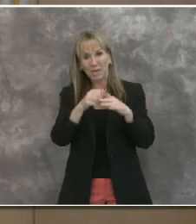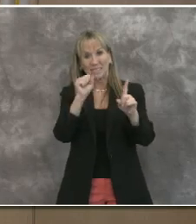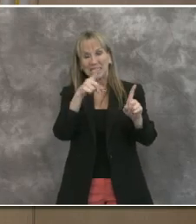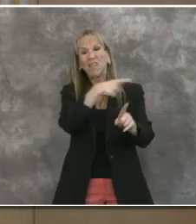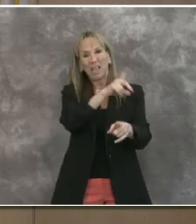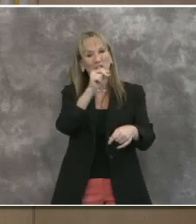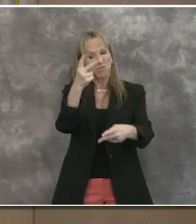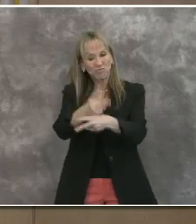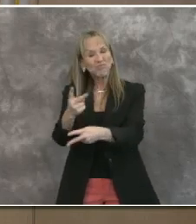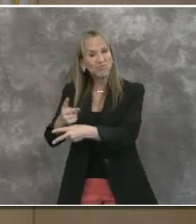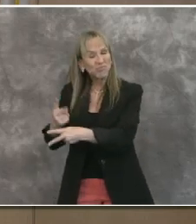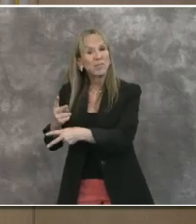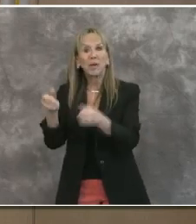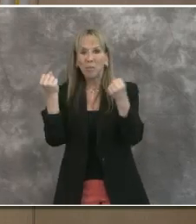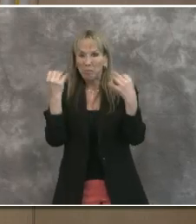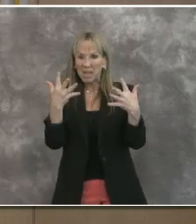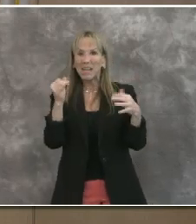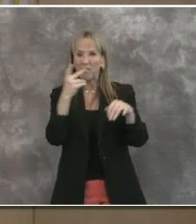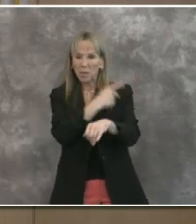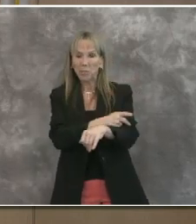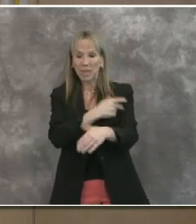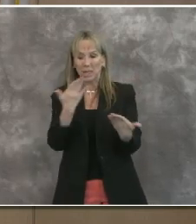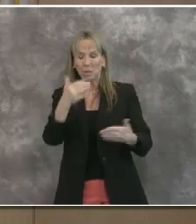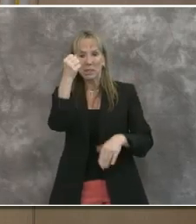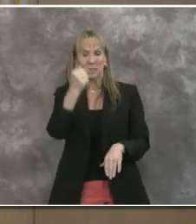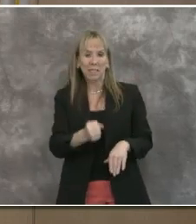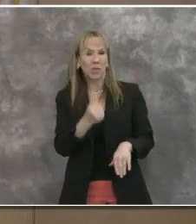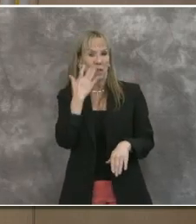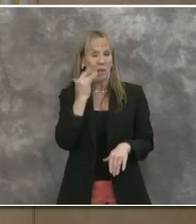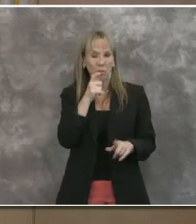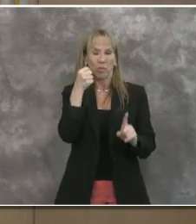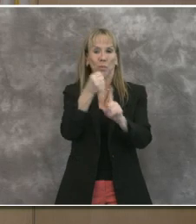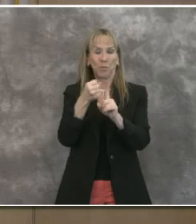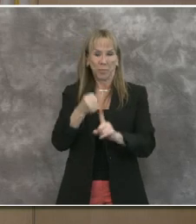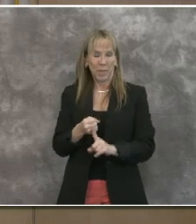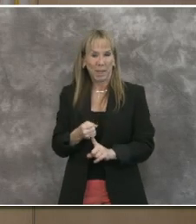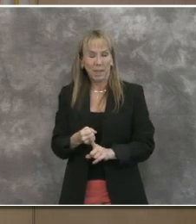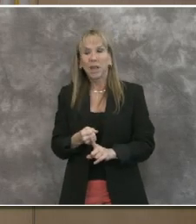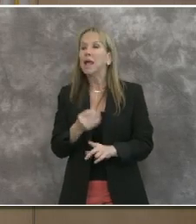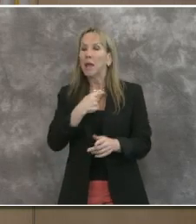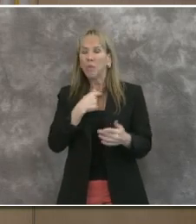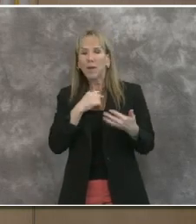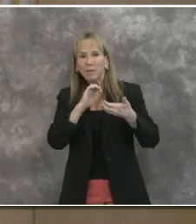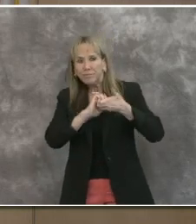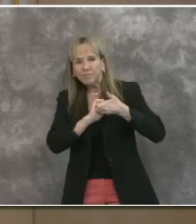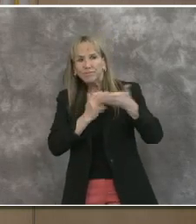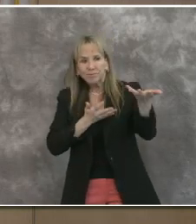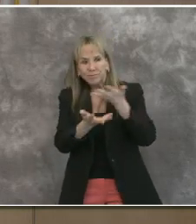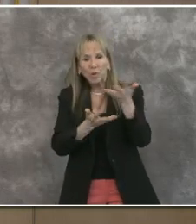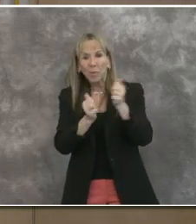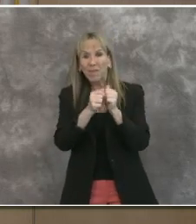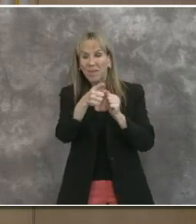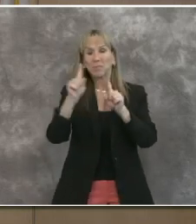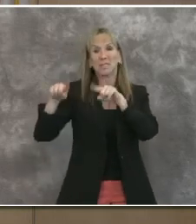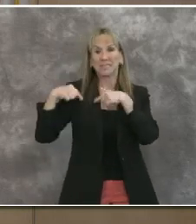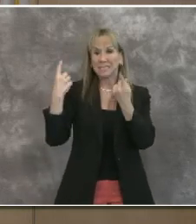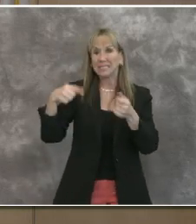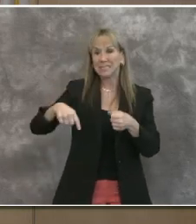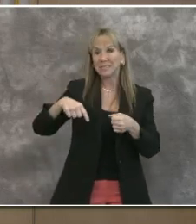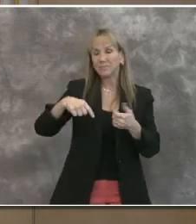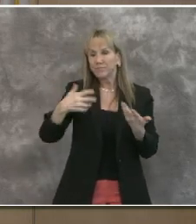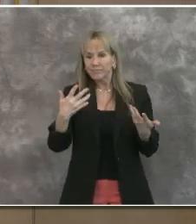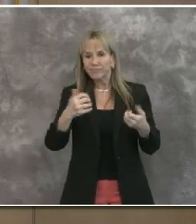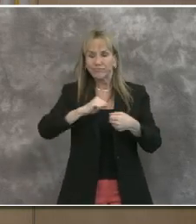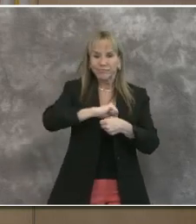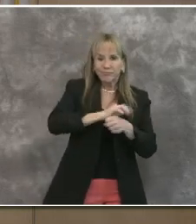many of these patients in Southern California, and we've been in close contact with them since this